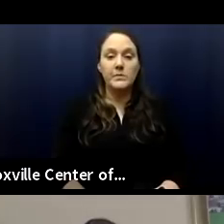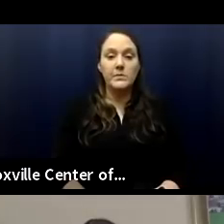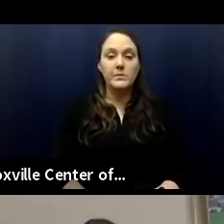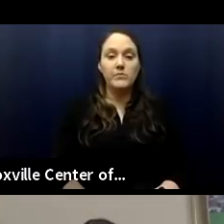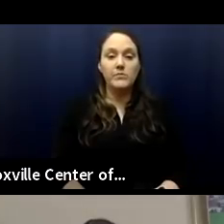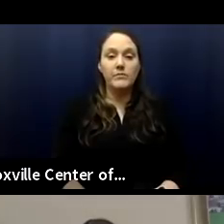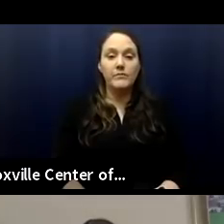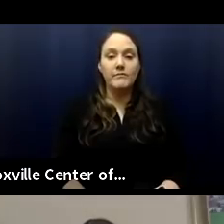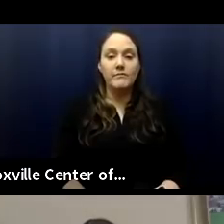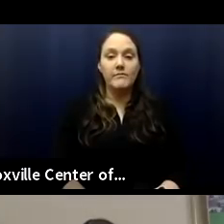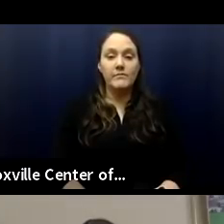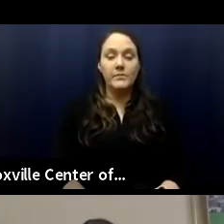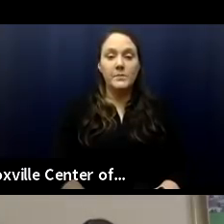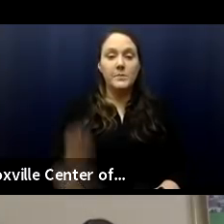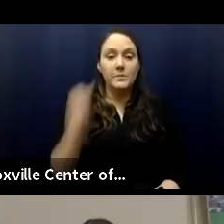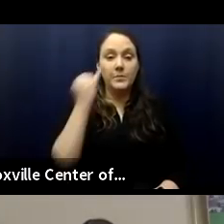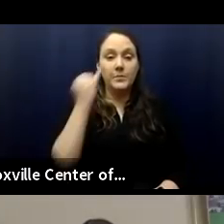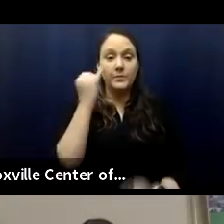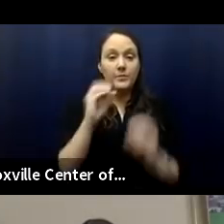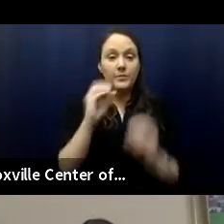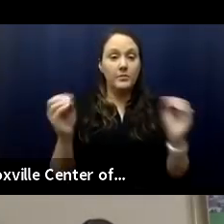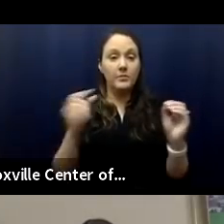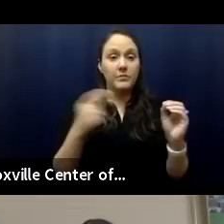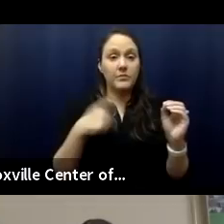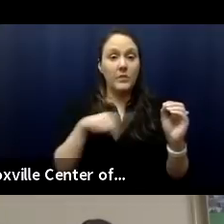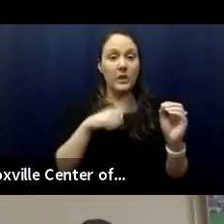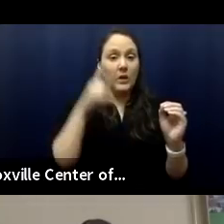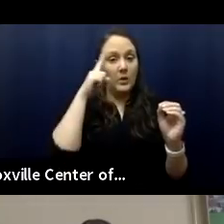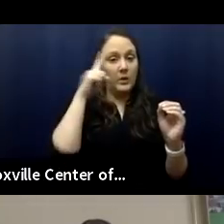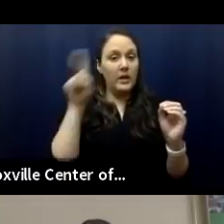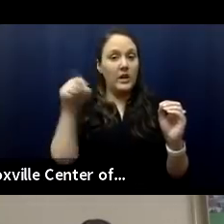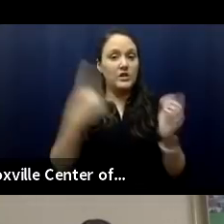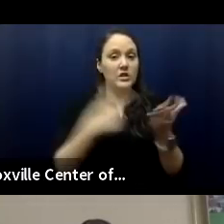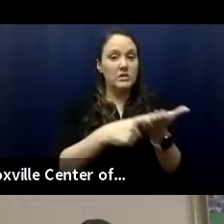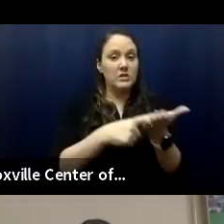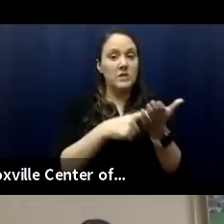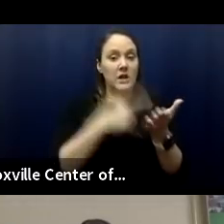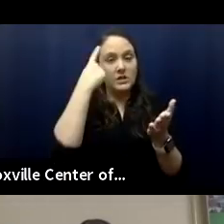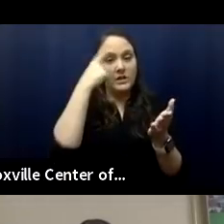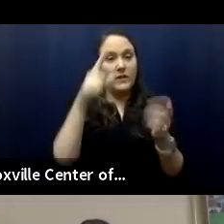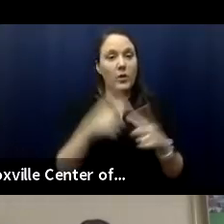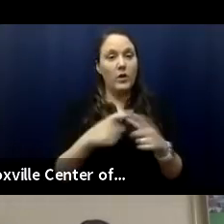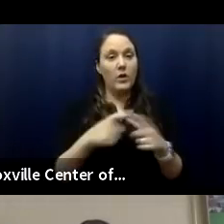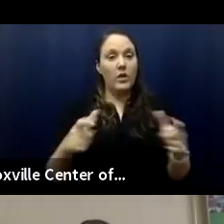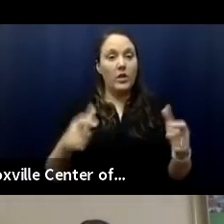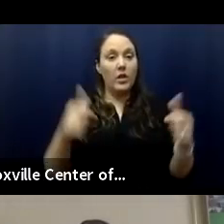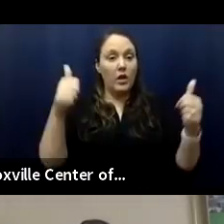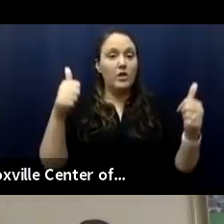If there is not, we can consider that as just a point of discussion for the larger